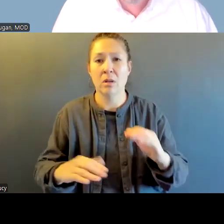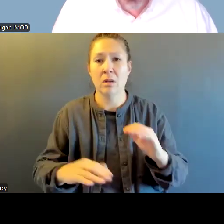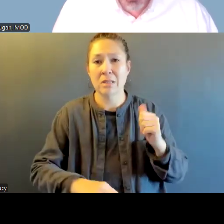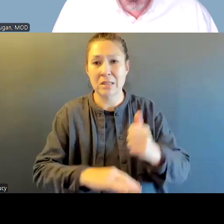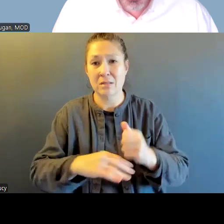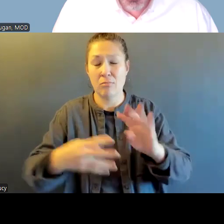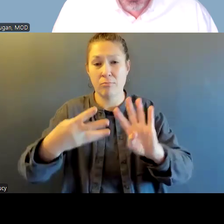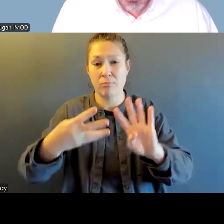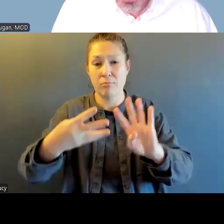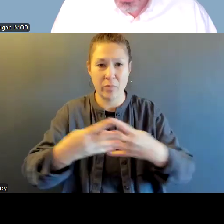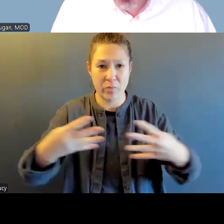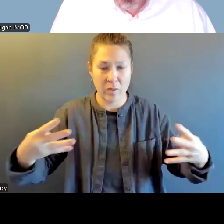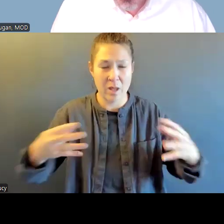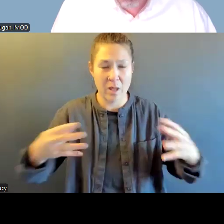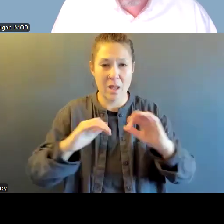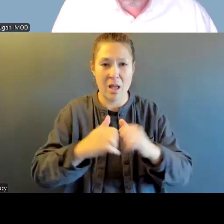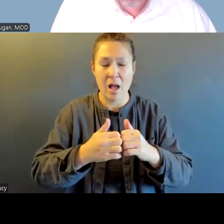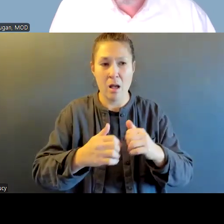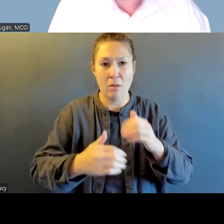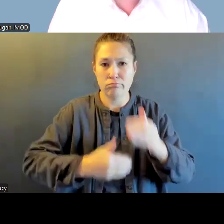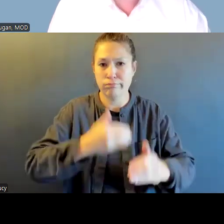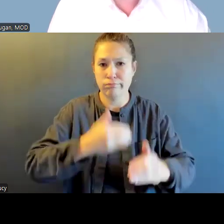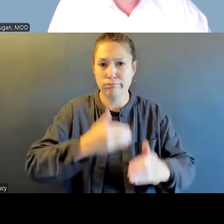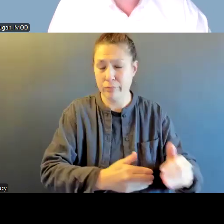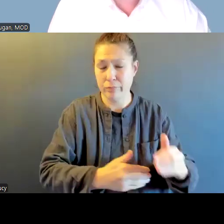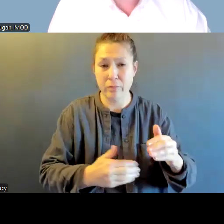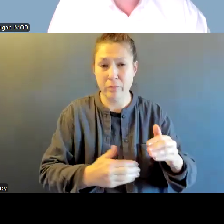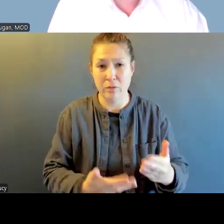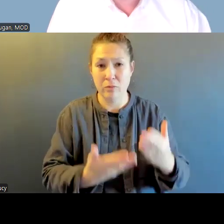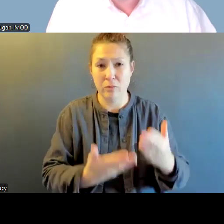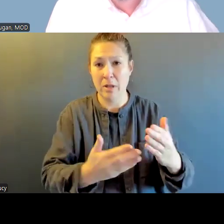those recommendations, and establish clear metrics for measuring project successes.